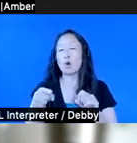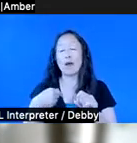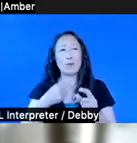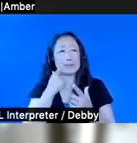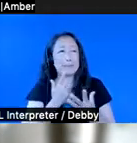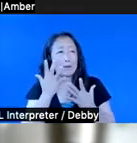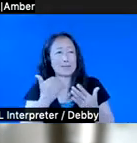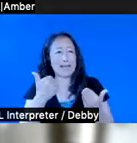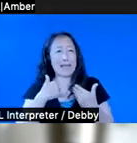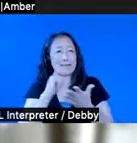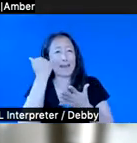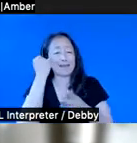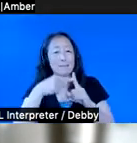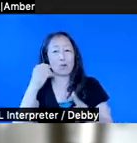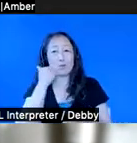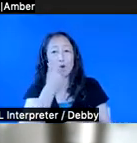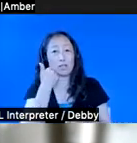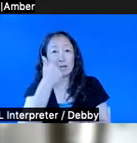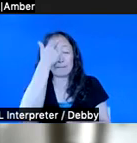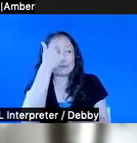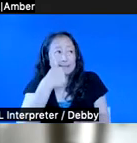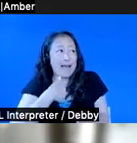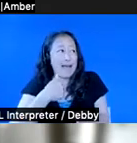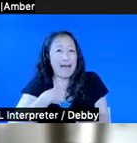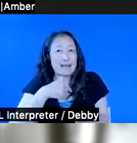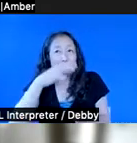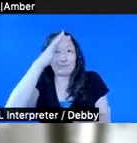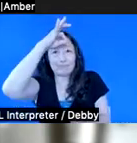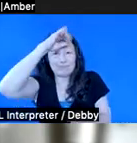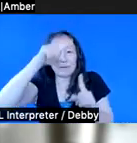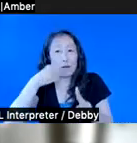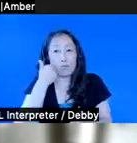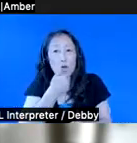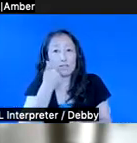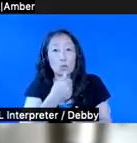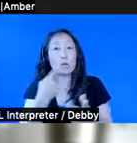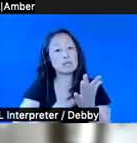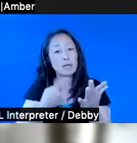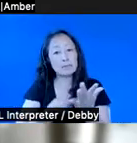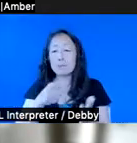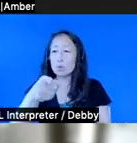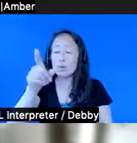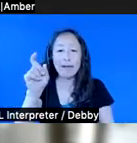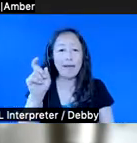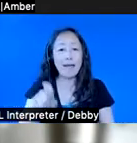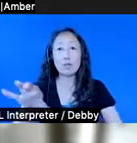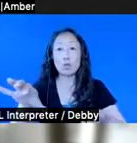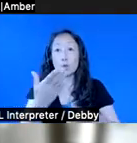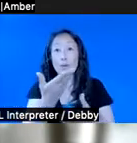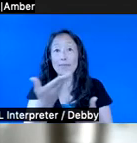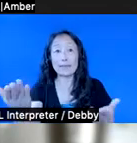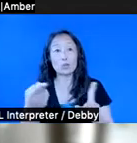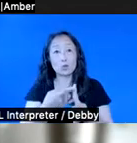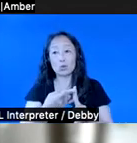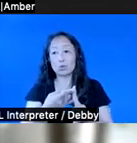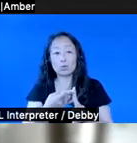because how was I supposed to know? Nobody ever taught me the realities of that sometimes you gotta do things to put food